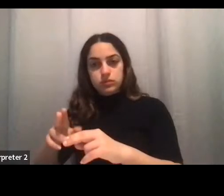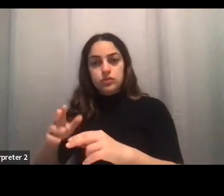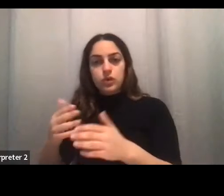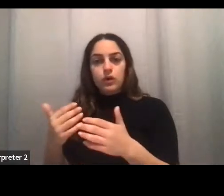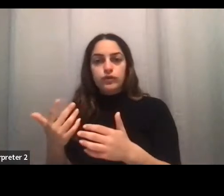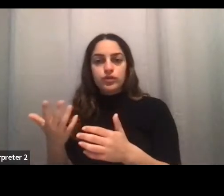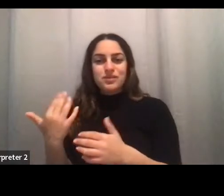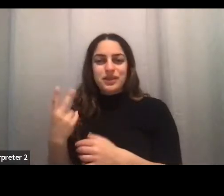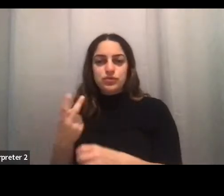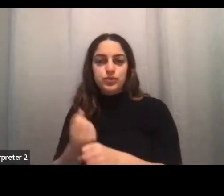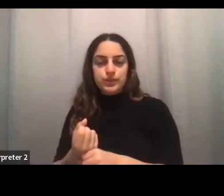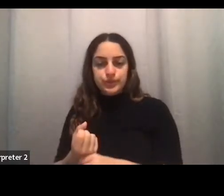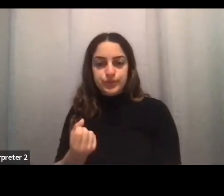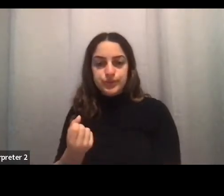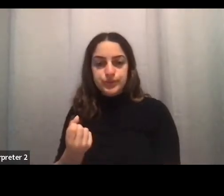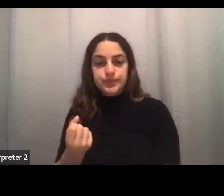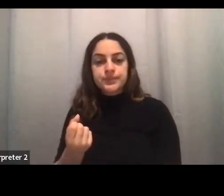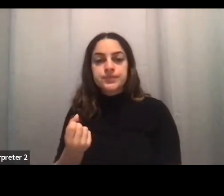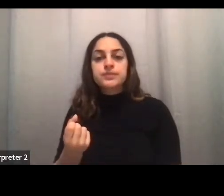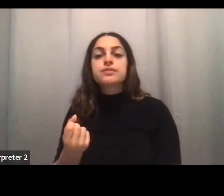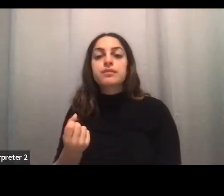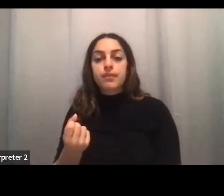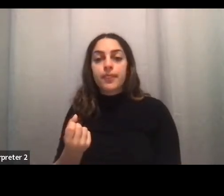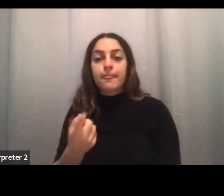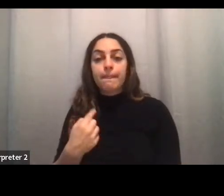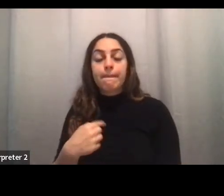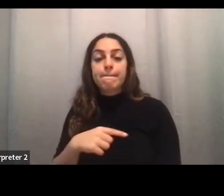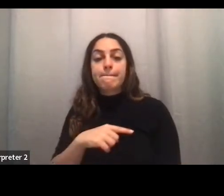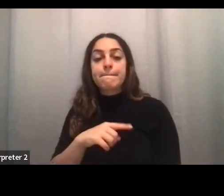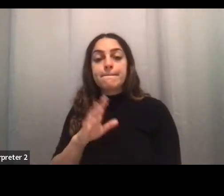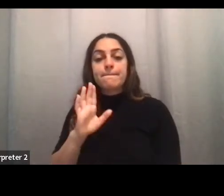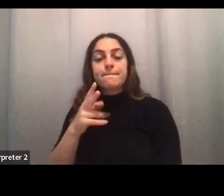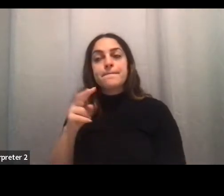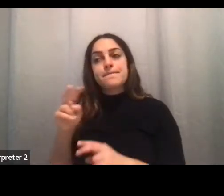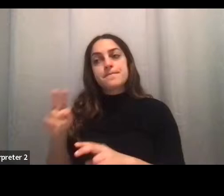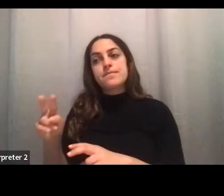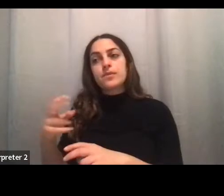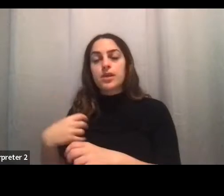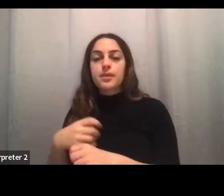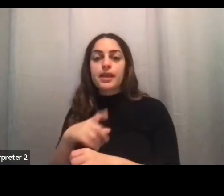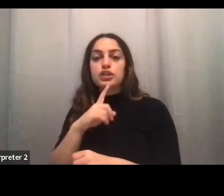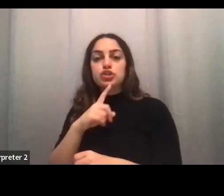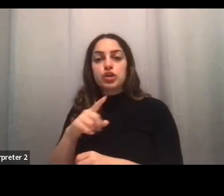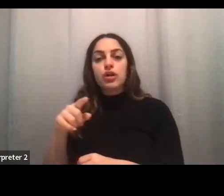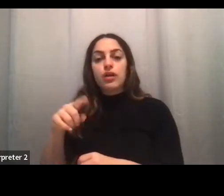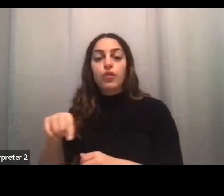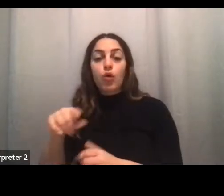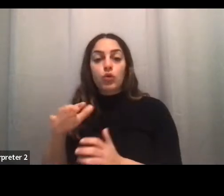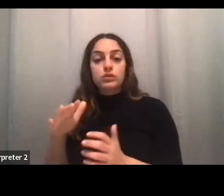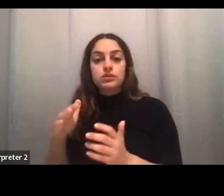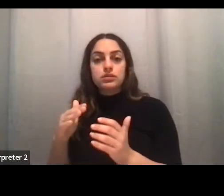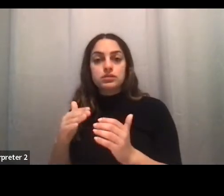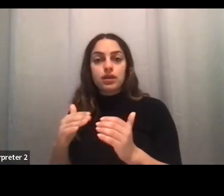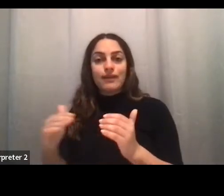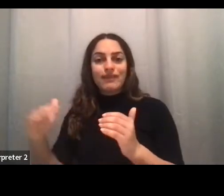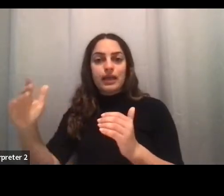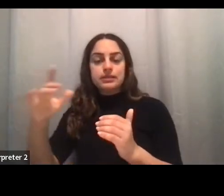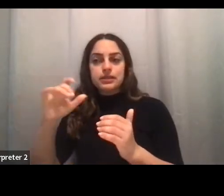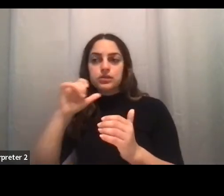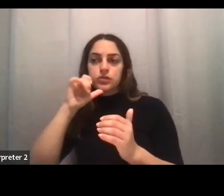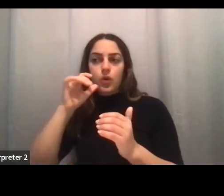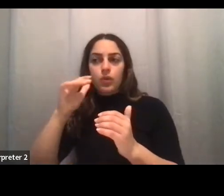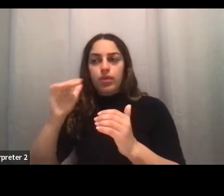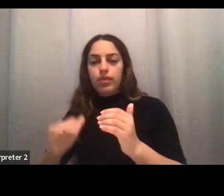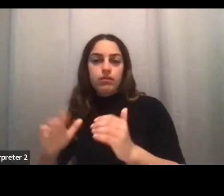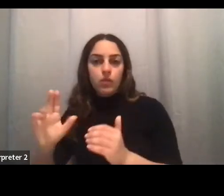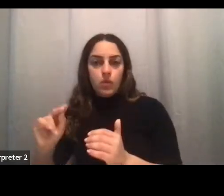past two years we will be keeping an eye on making sure that those advances don't get rolled back but at